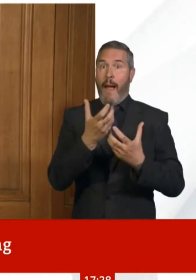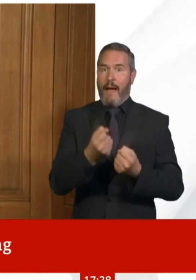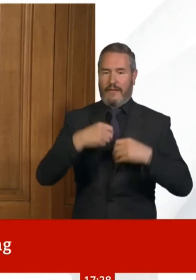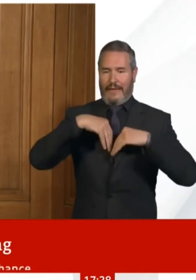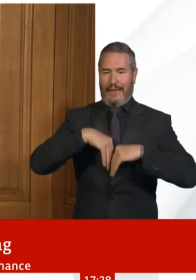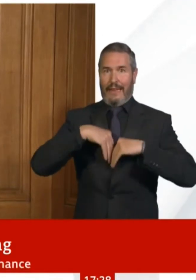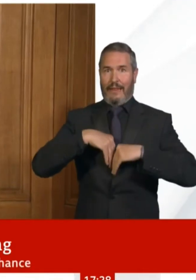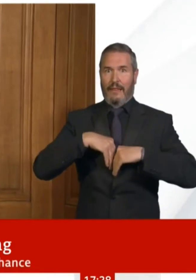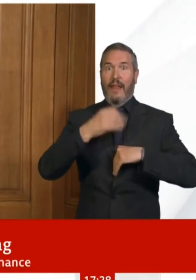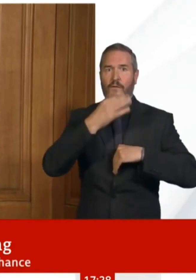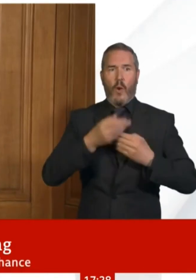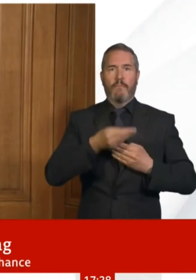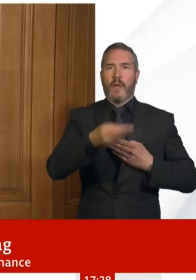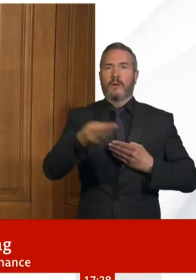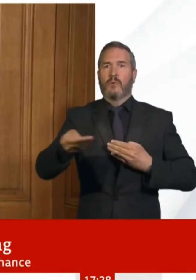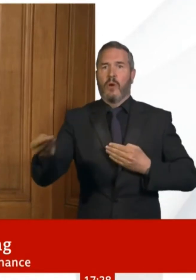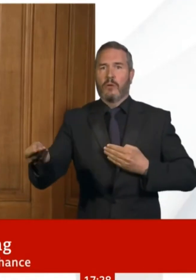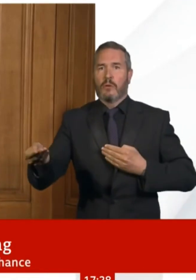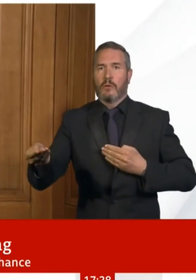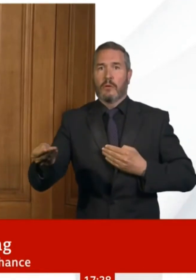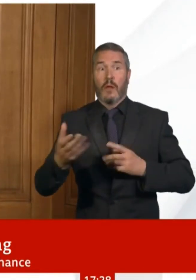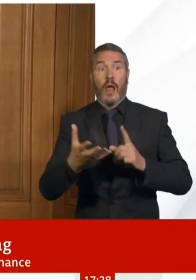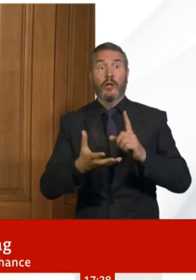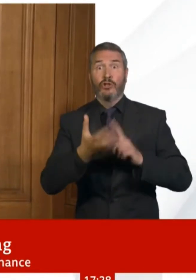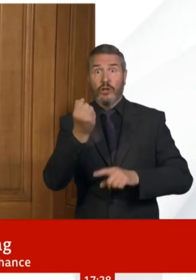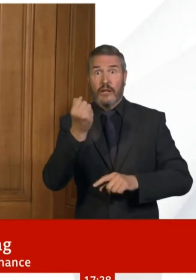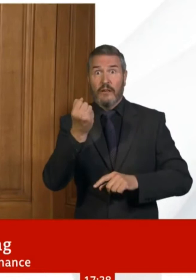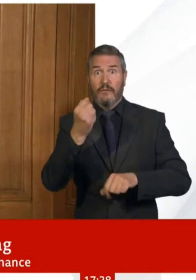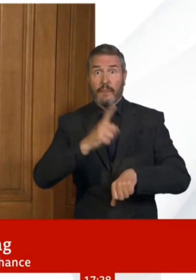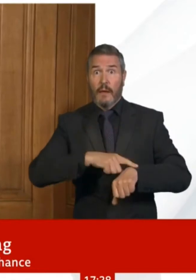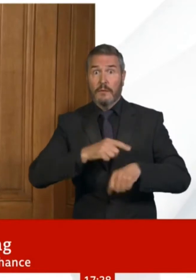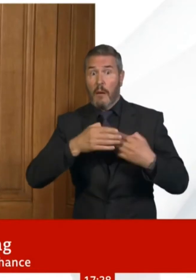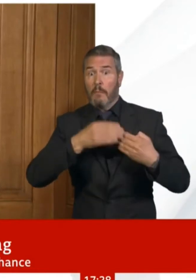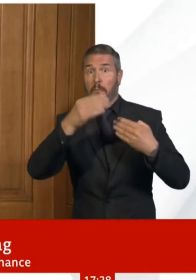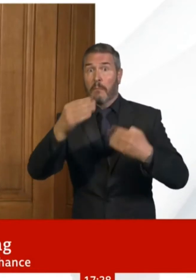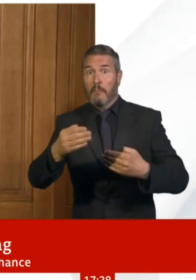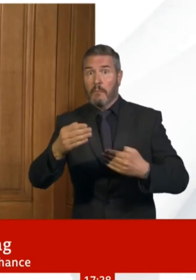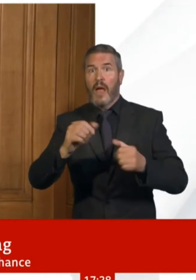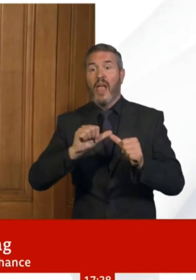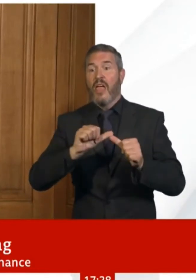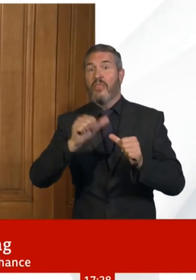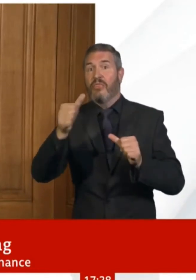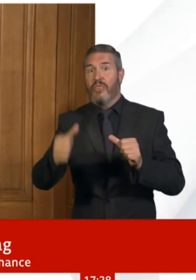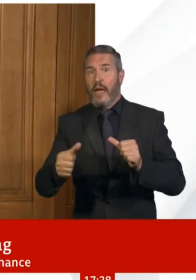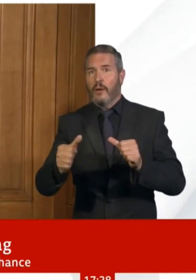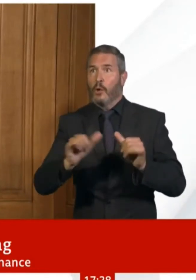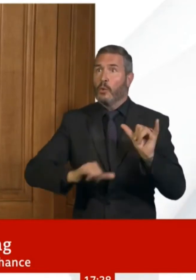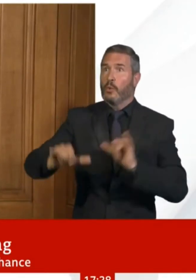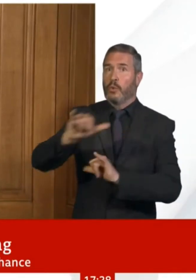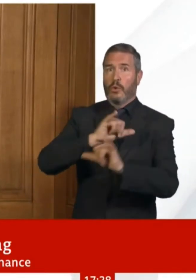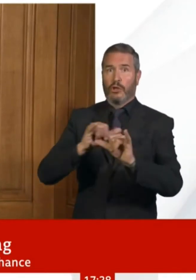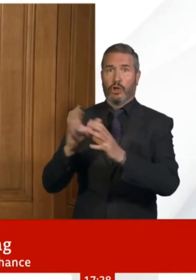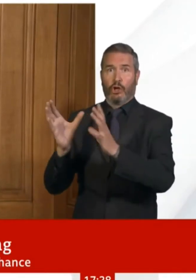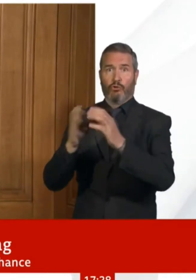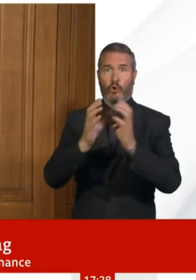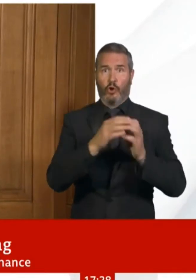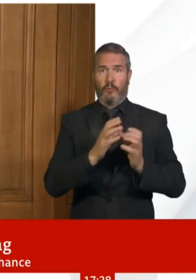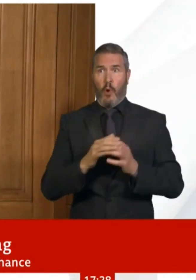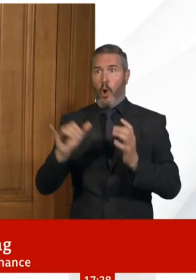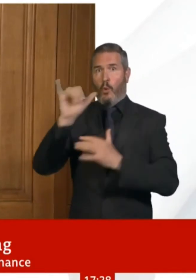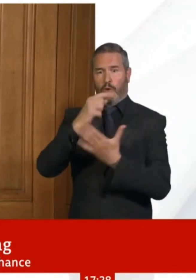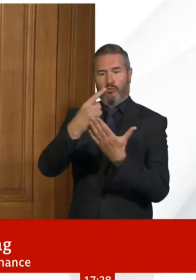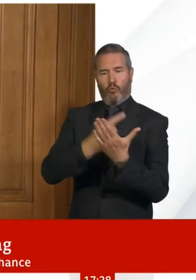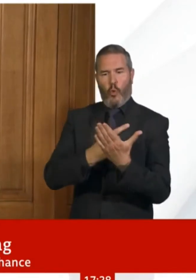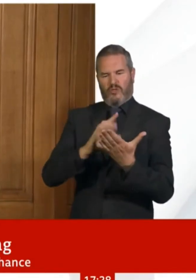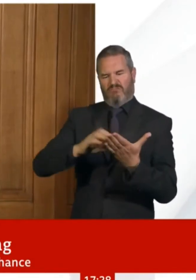infection. Once we're at that stage, then you can start to think about which are the measures that make most sense